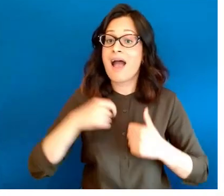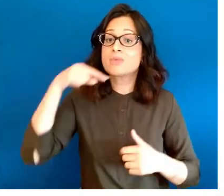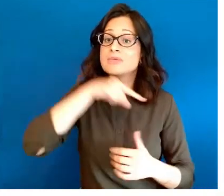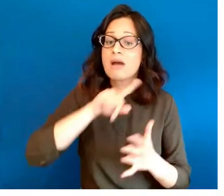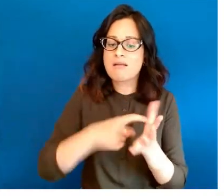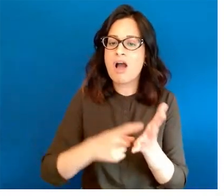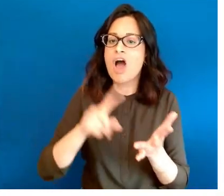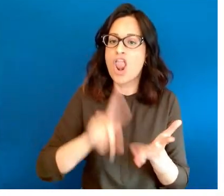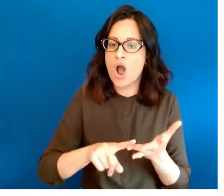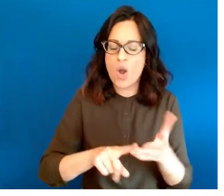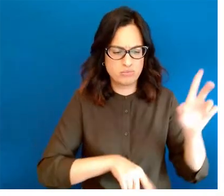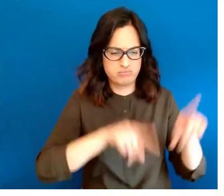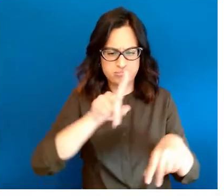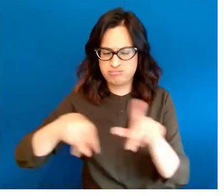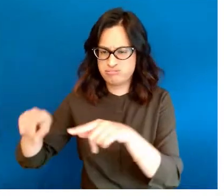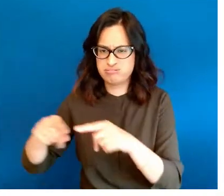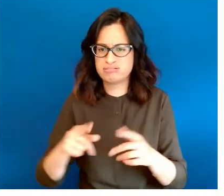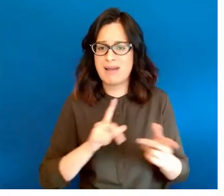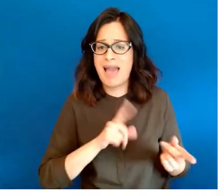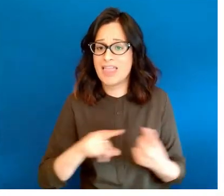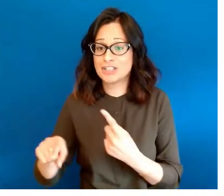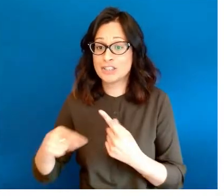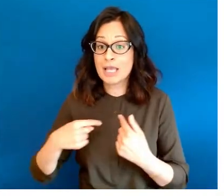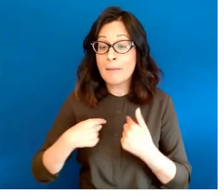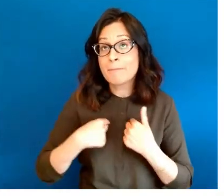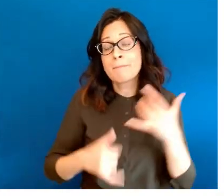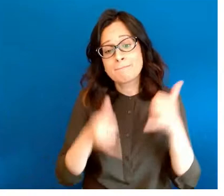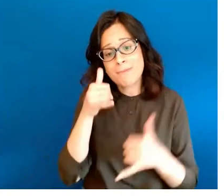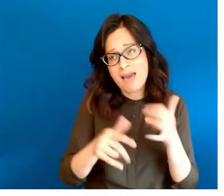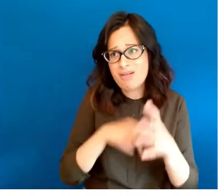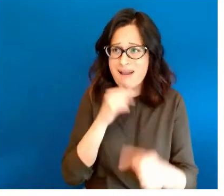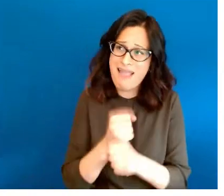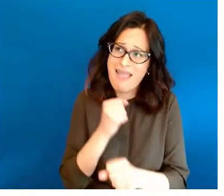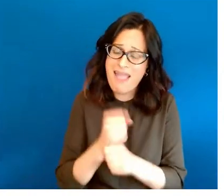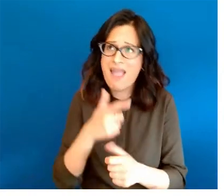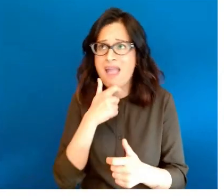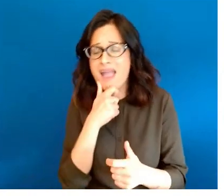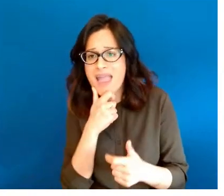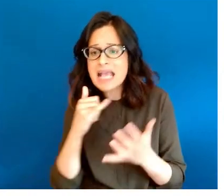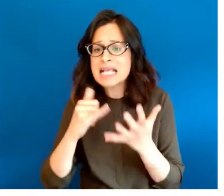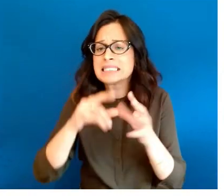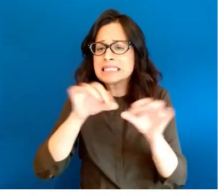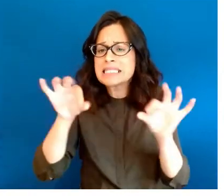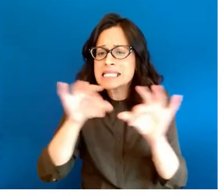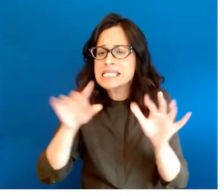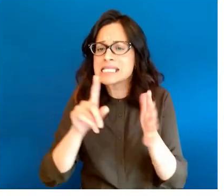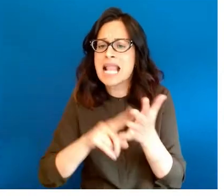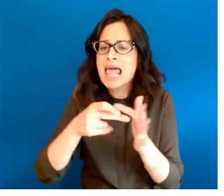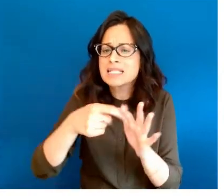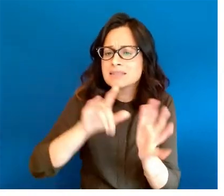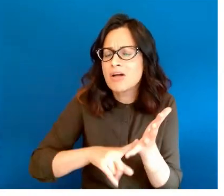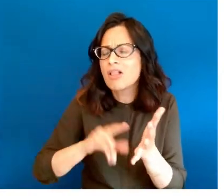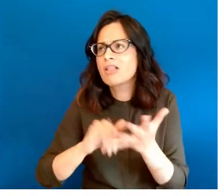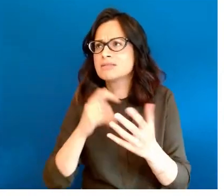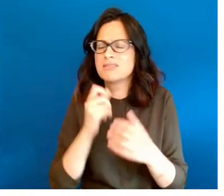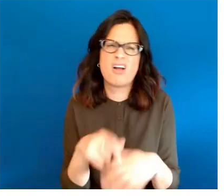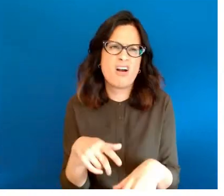of allergies. Milk, eggs, sesame, lentils,